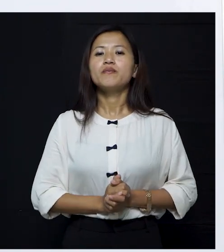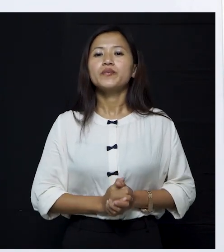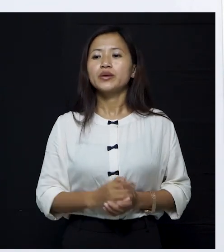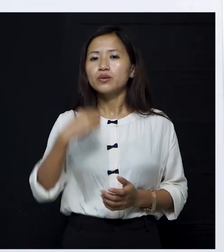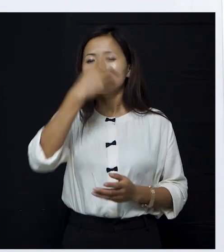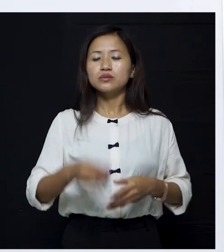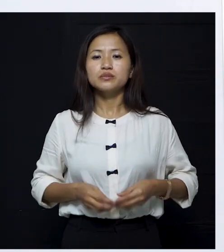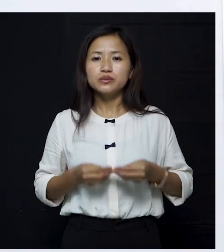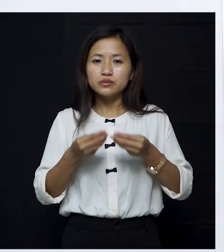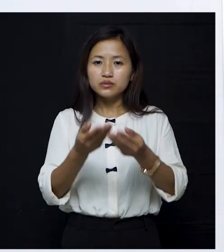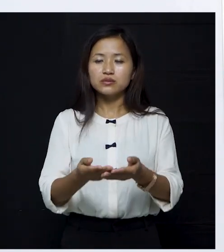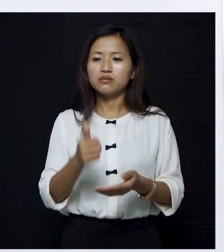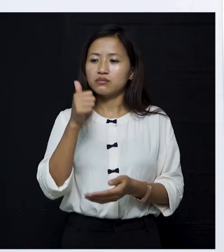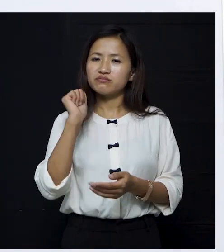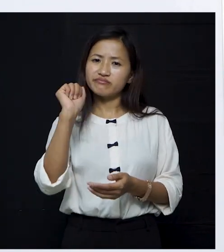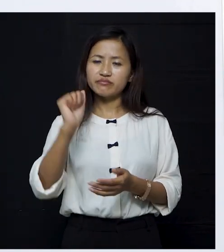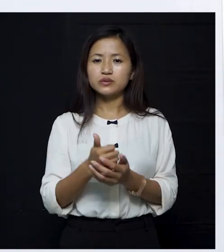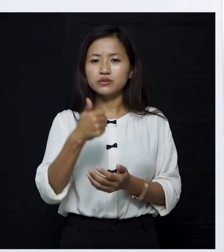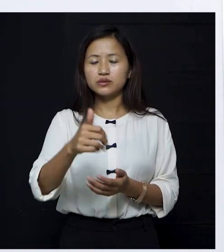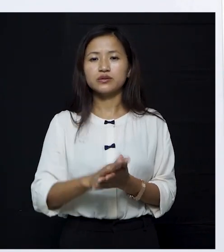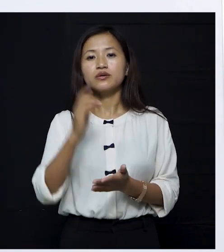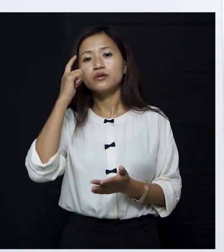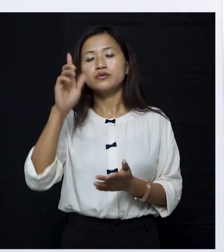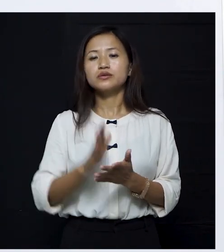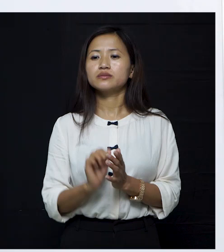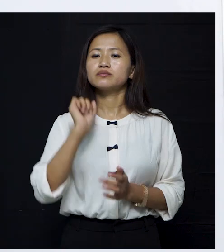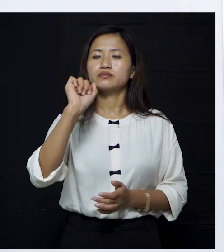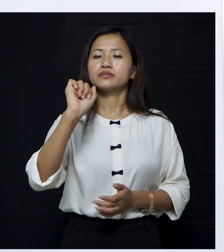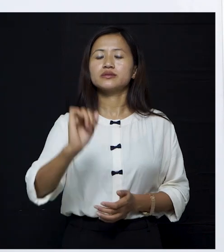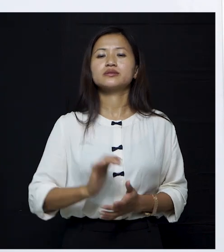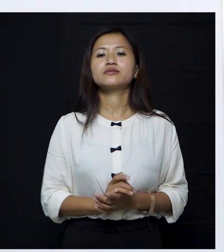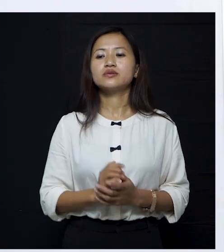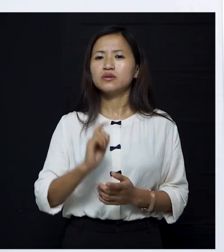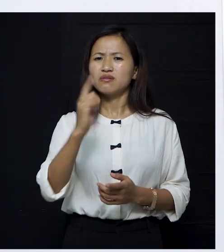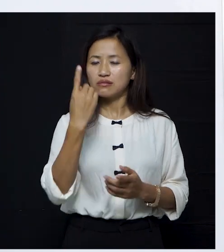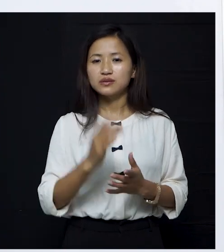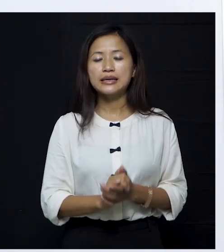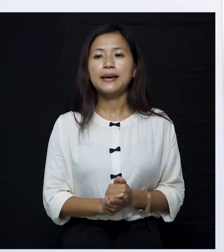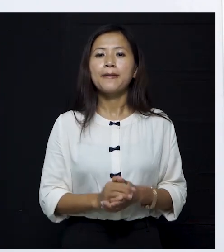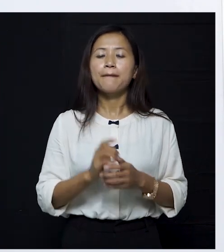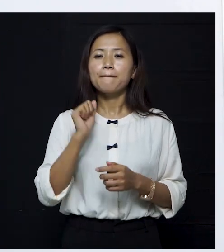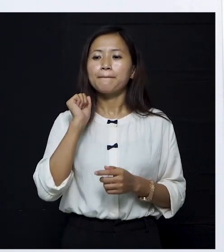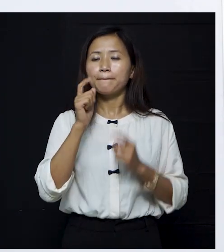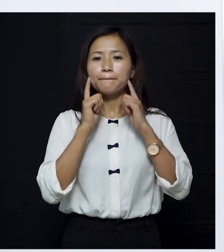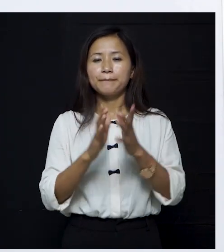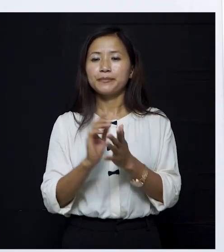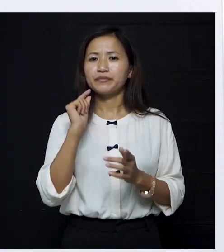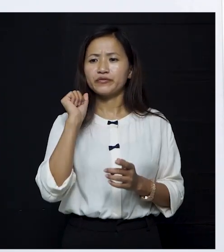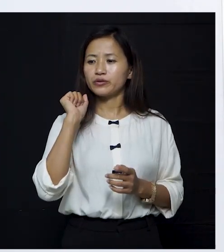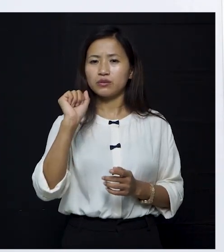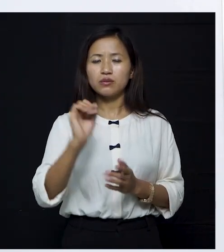who produce their own goods for themselves only, not for selling it, but for their own use,